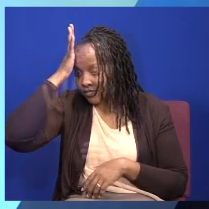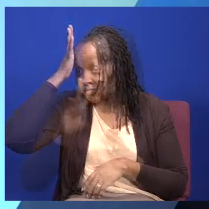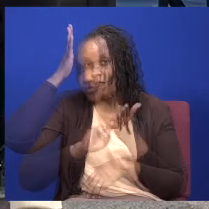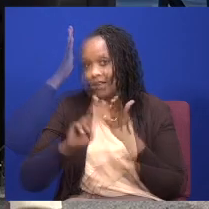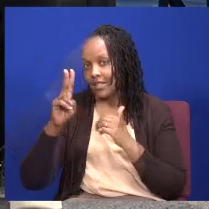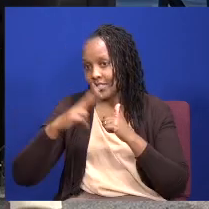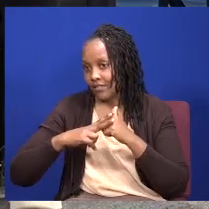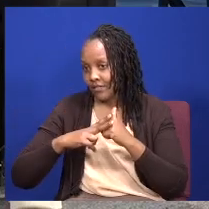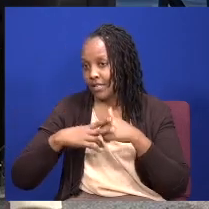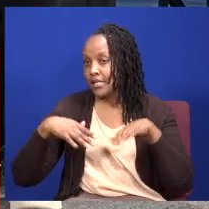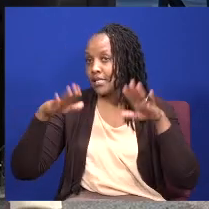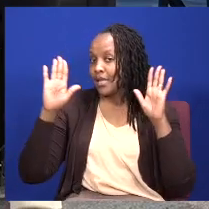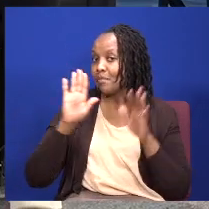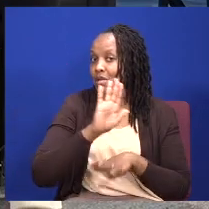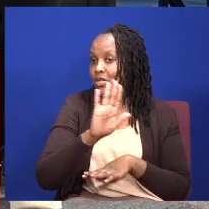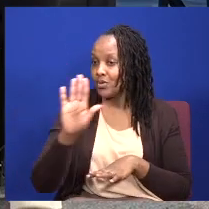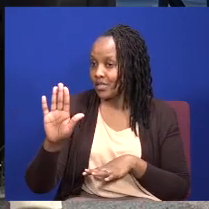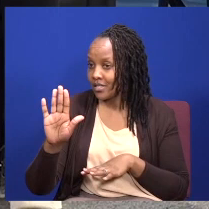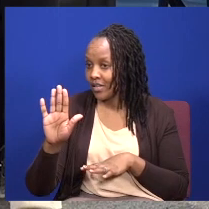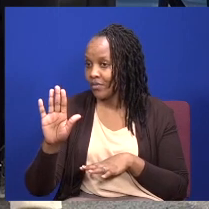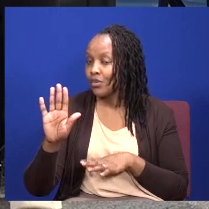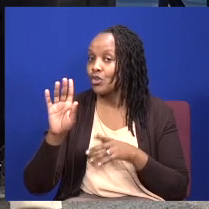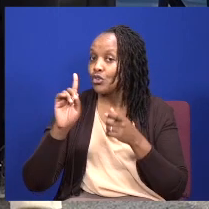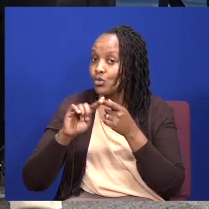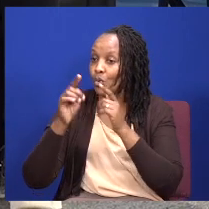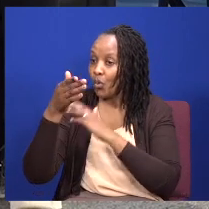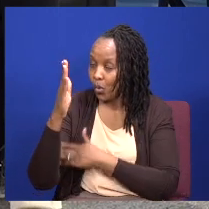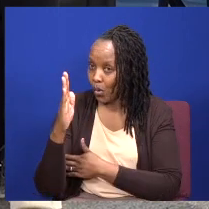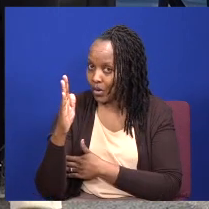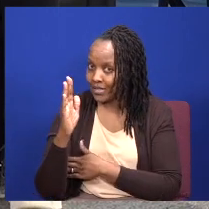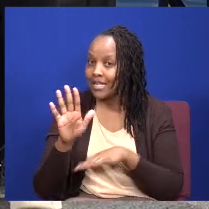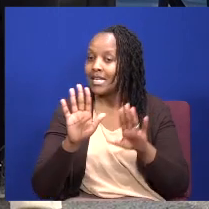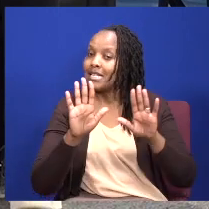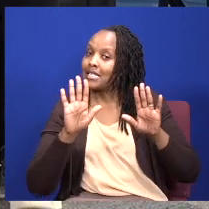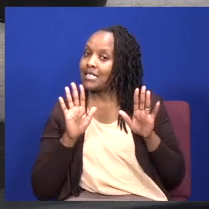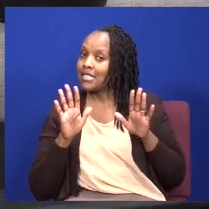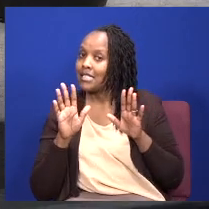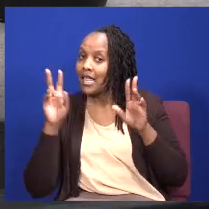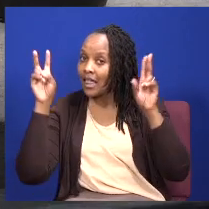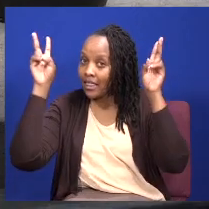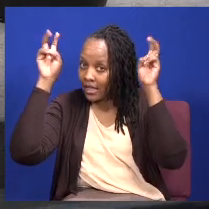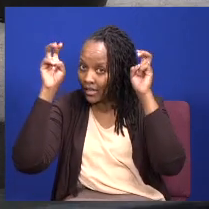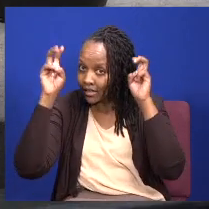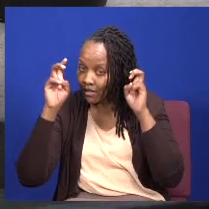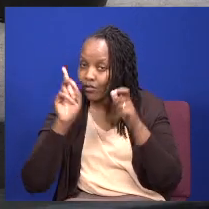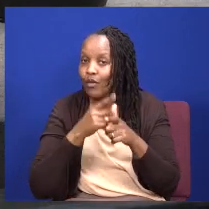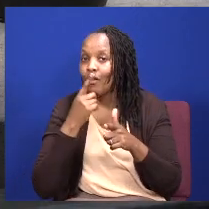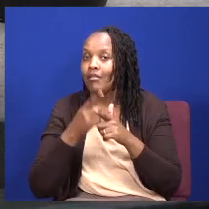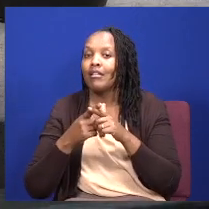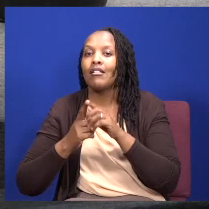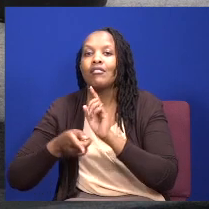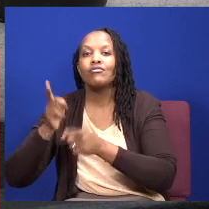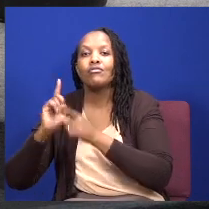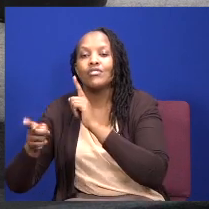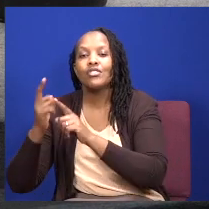1, 2, 3. Submit yourselves then to God. Resist the devil, and he will flee from